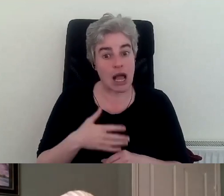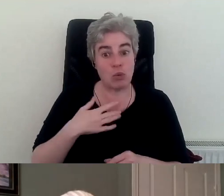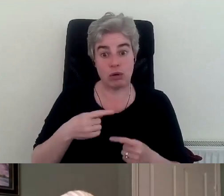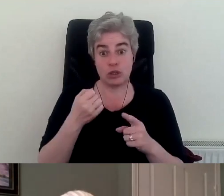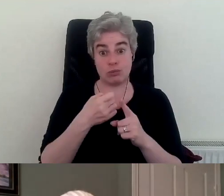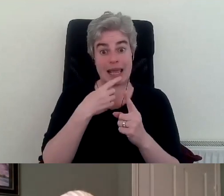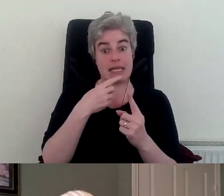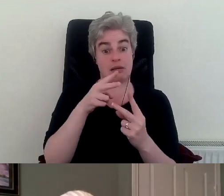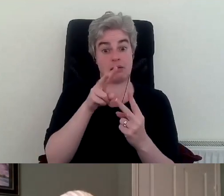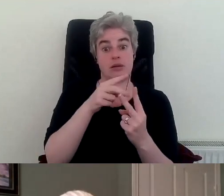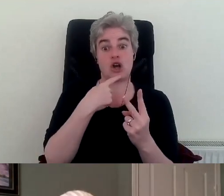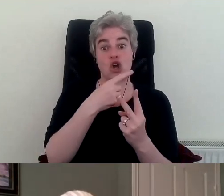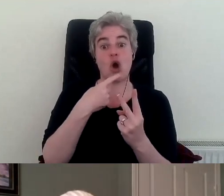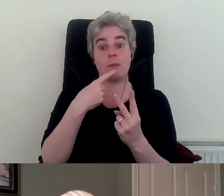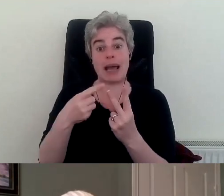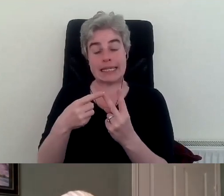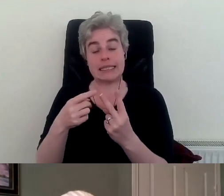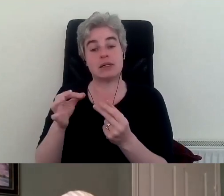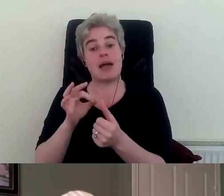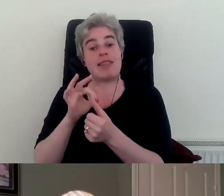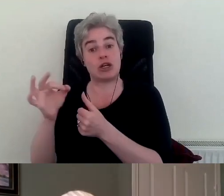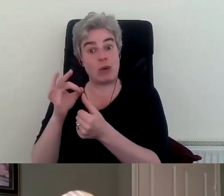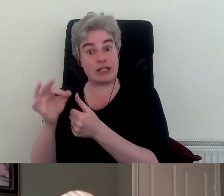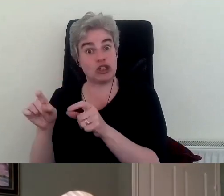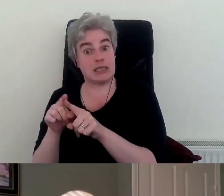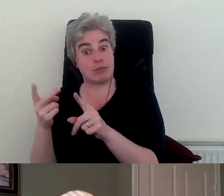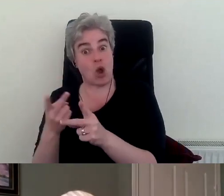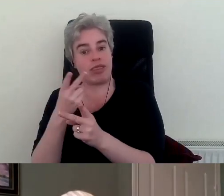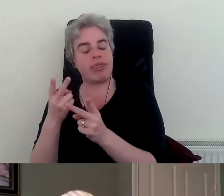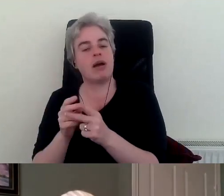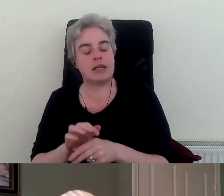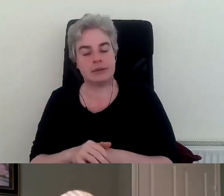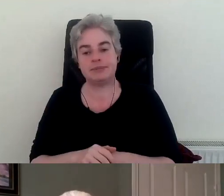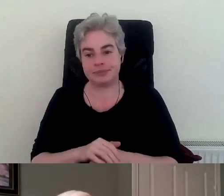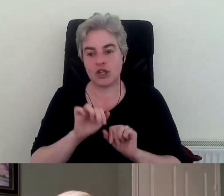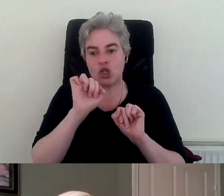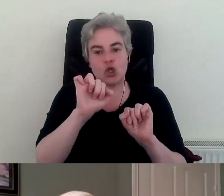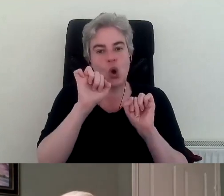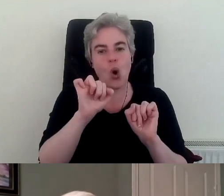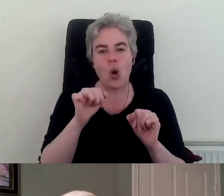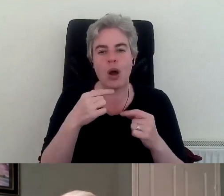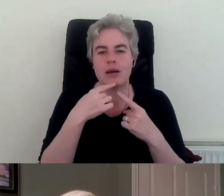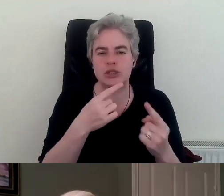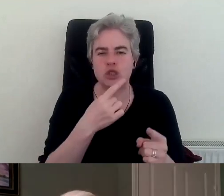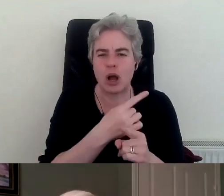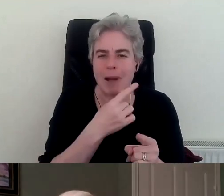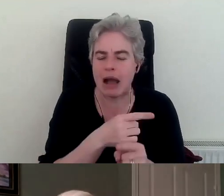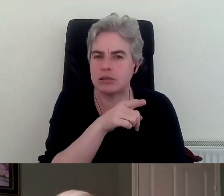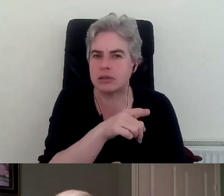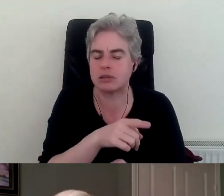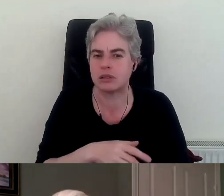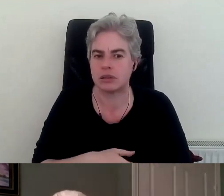comments and then questions on the back of that. In your mention of